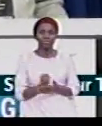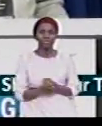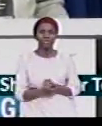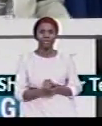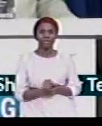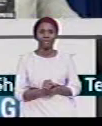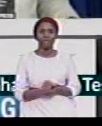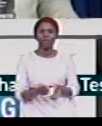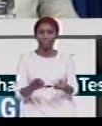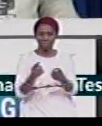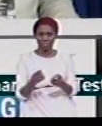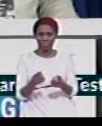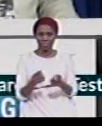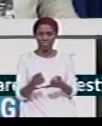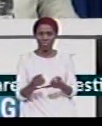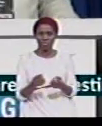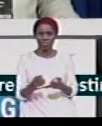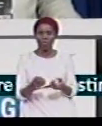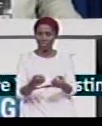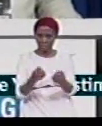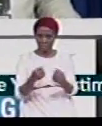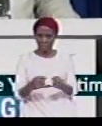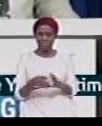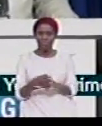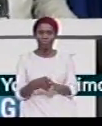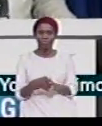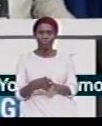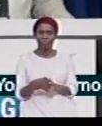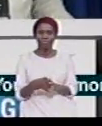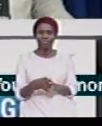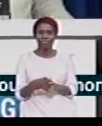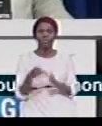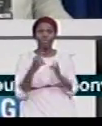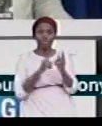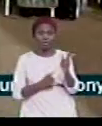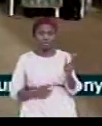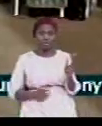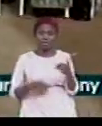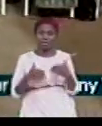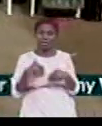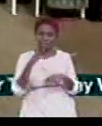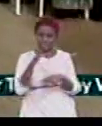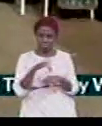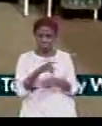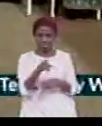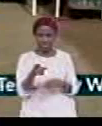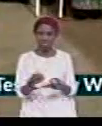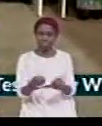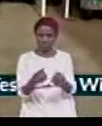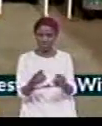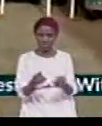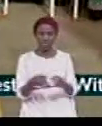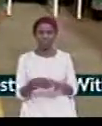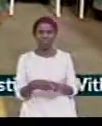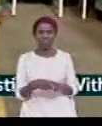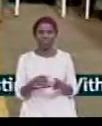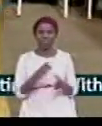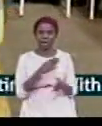Come out. Come out. The Lord has taught you. Come out and give your